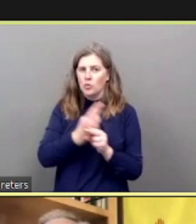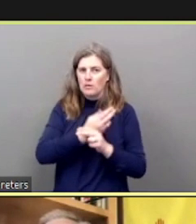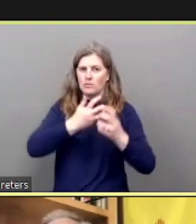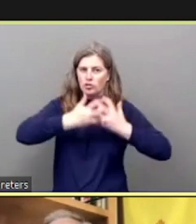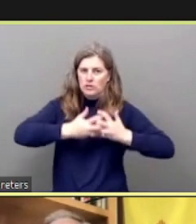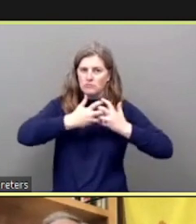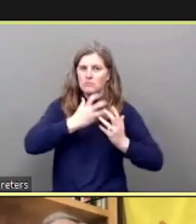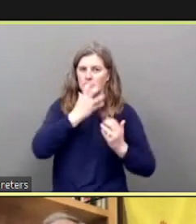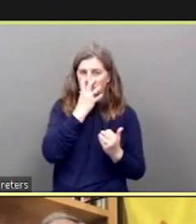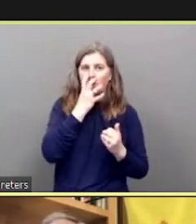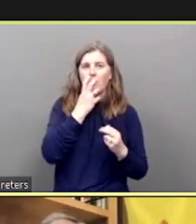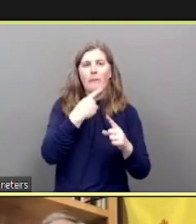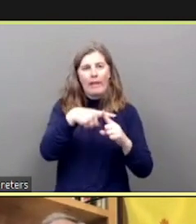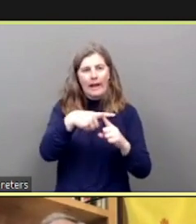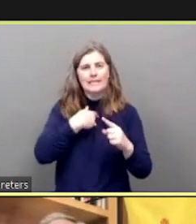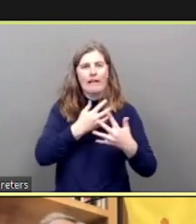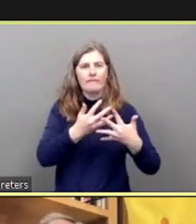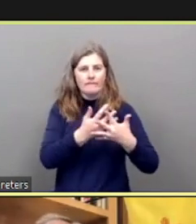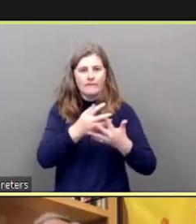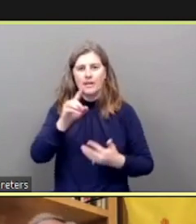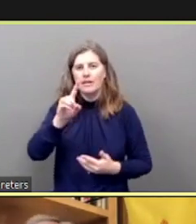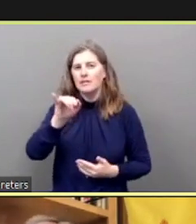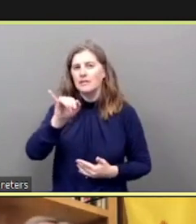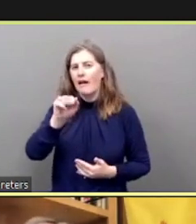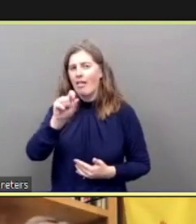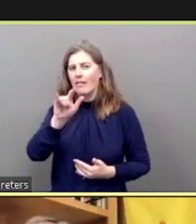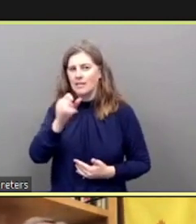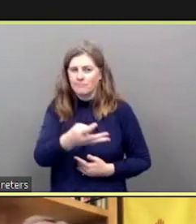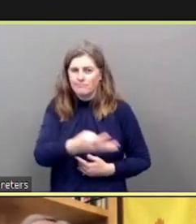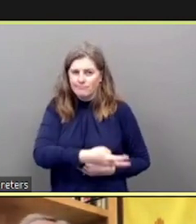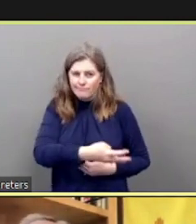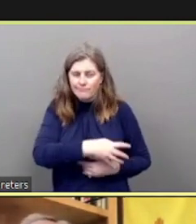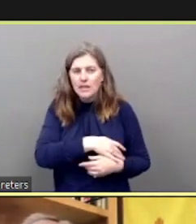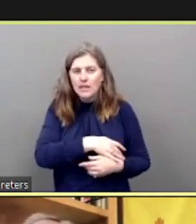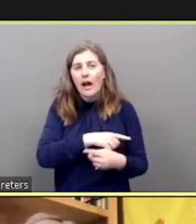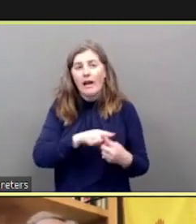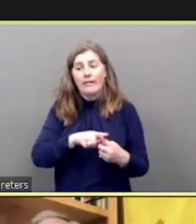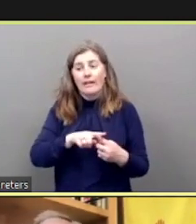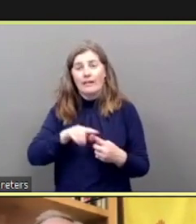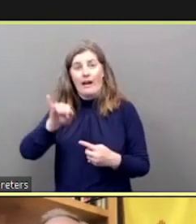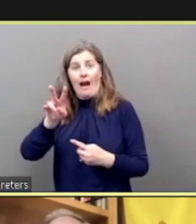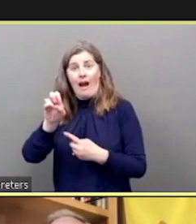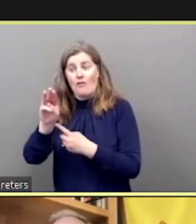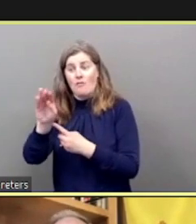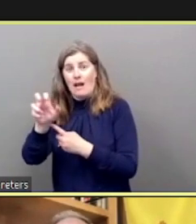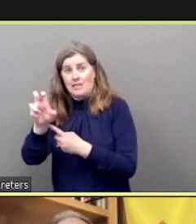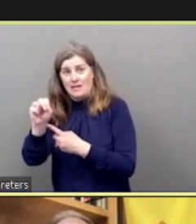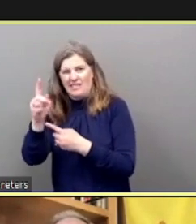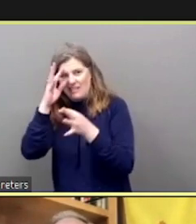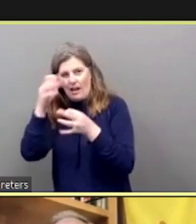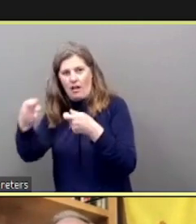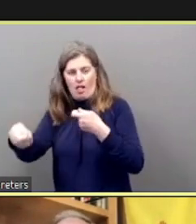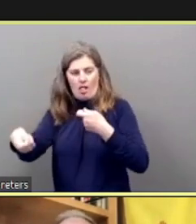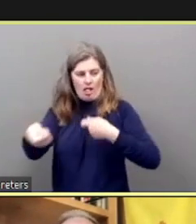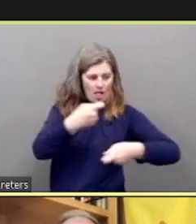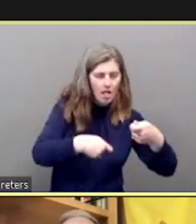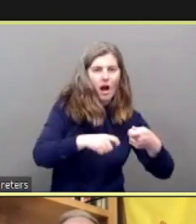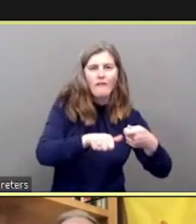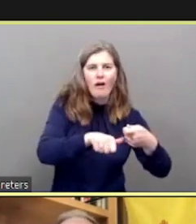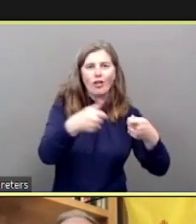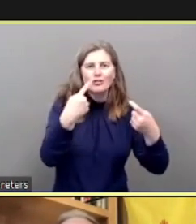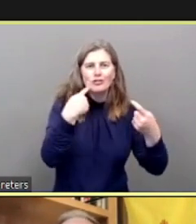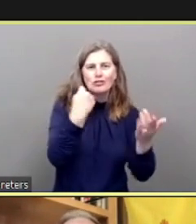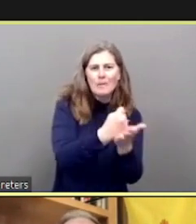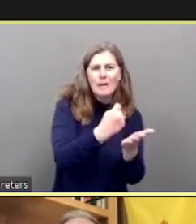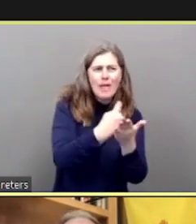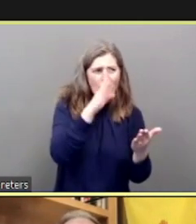was on dialysis, and the ivermectin was basically taken in lieu of or instead of effective treatments. Next slide,